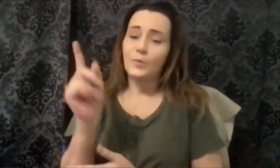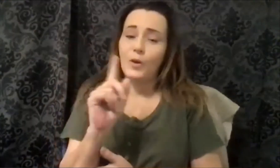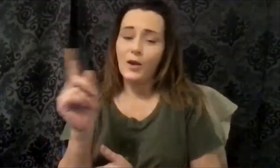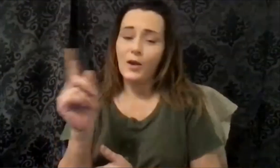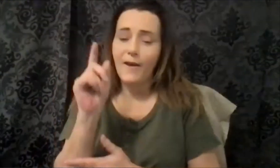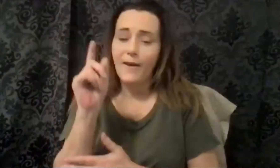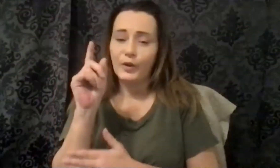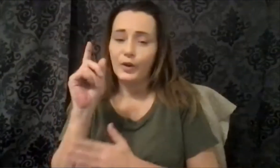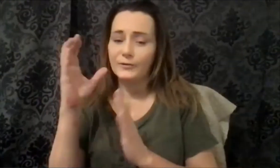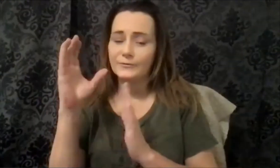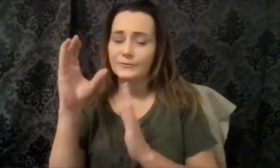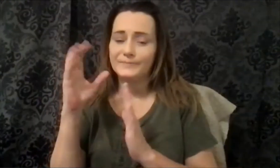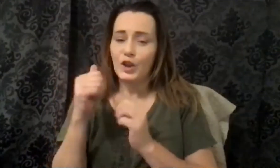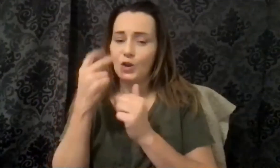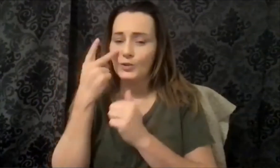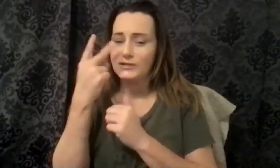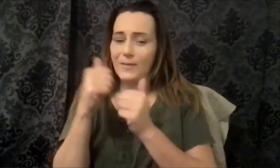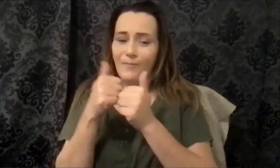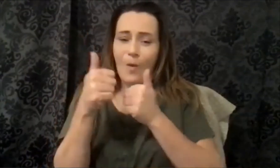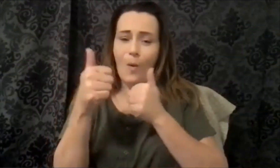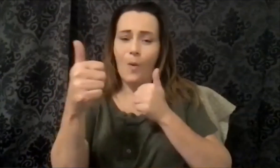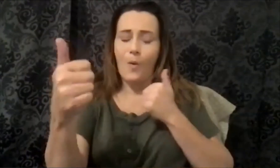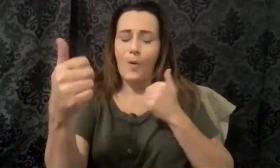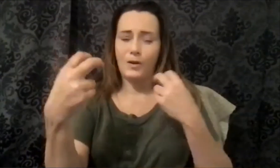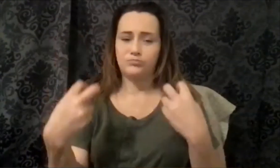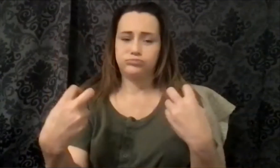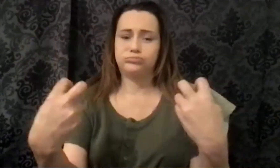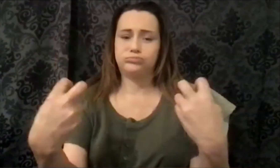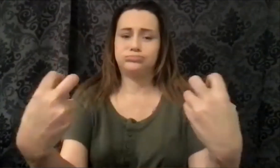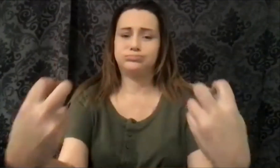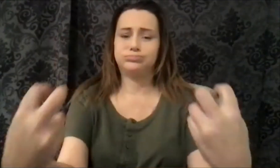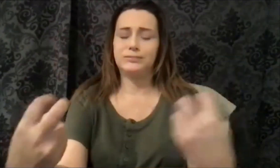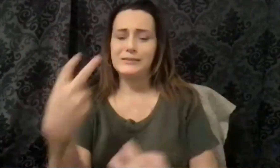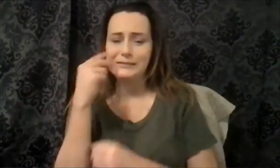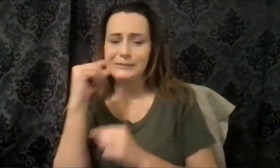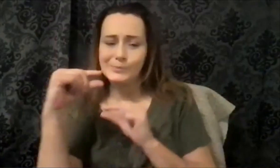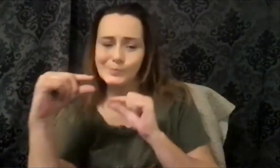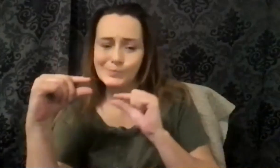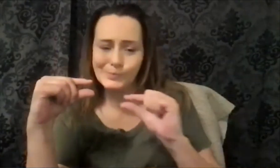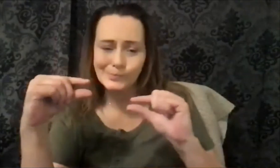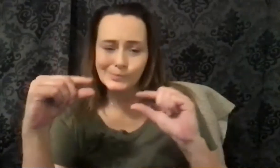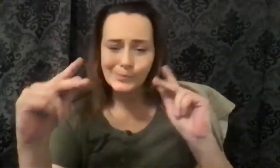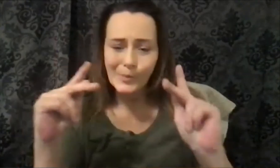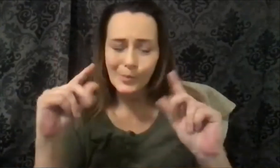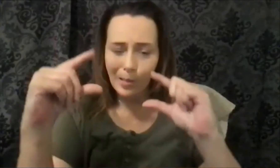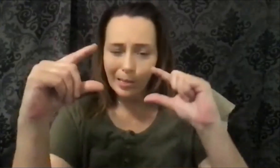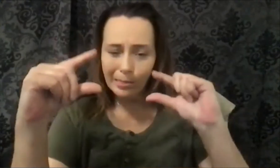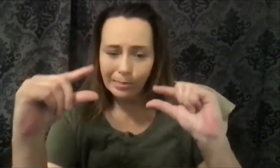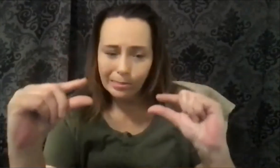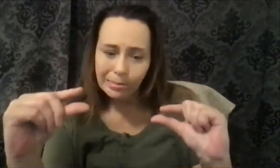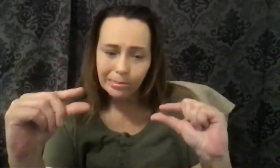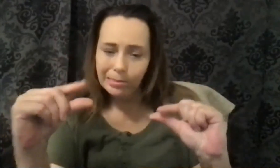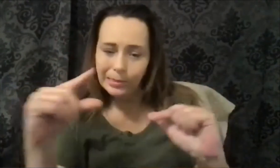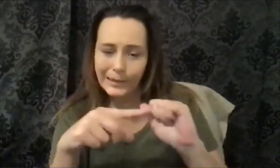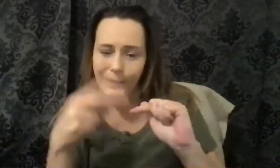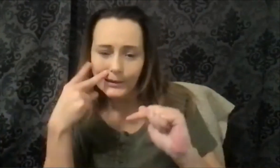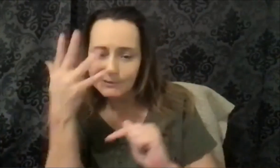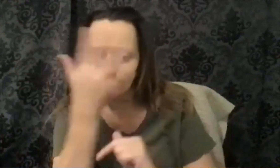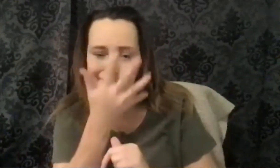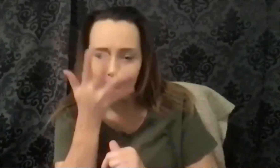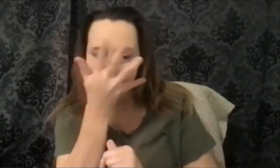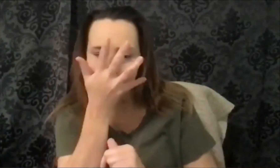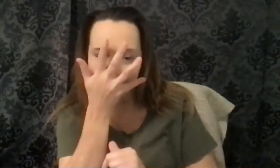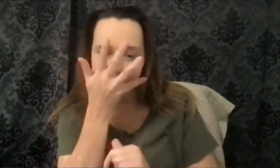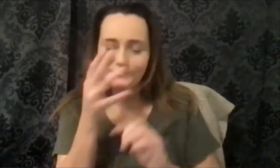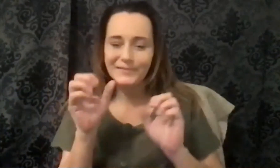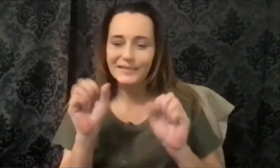very far away, so I just see little people in the distance, but I can make out your